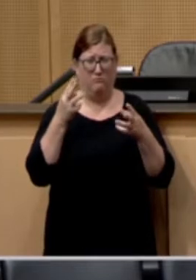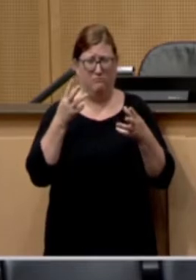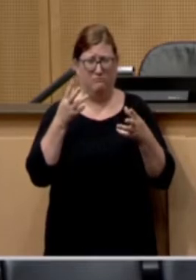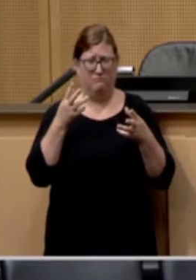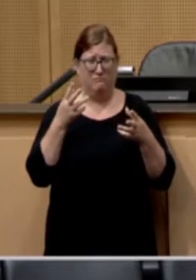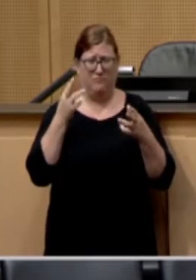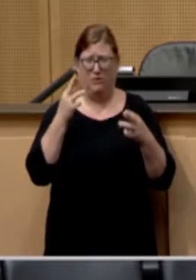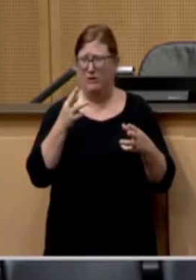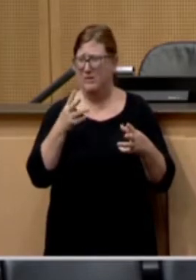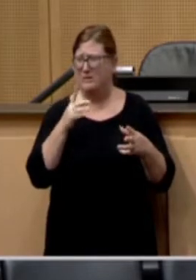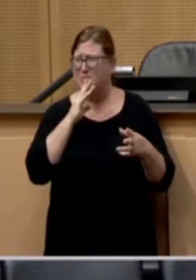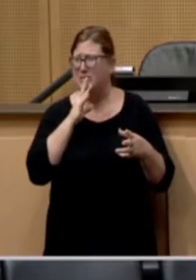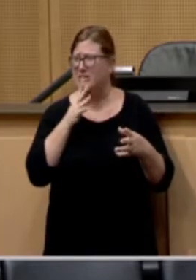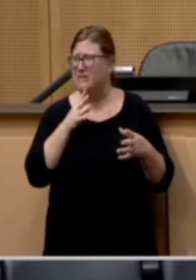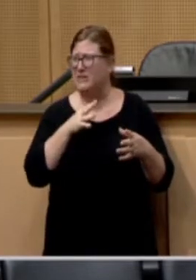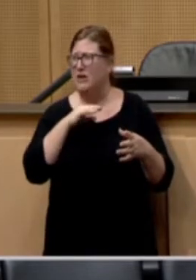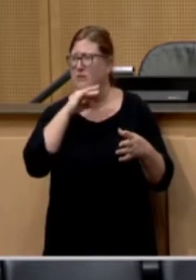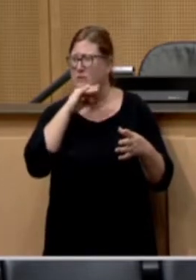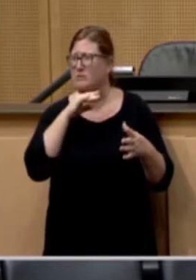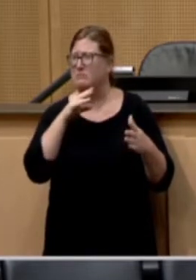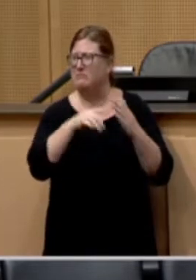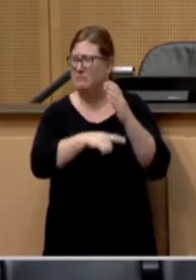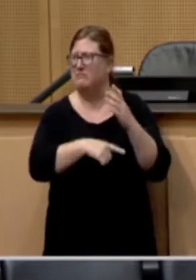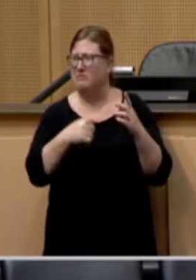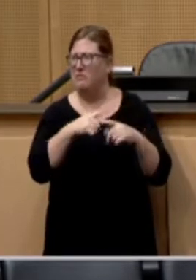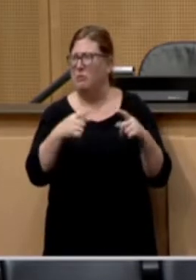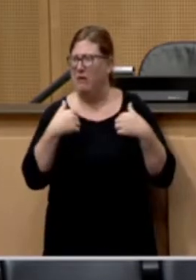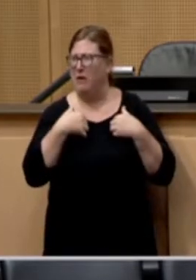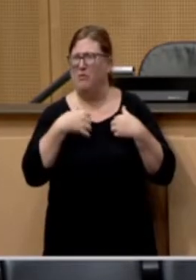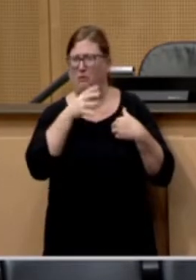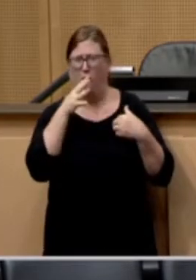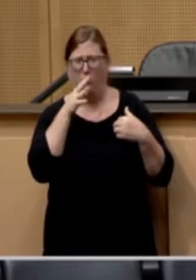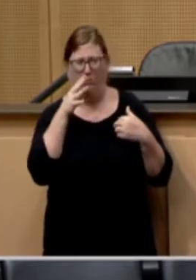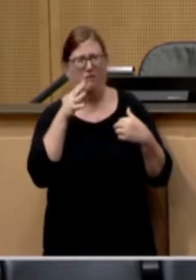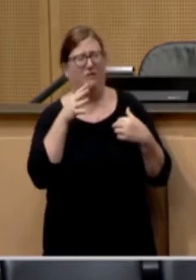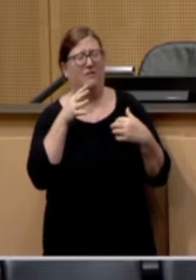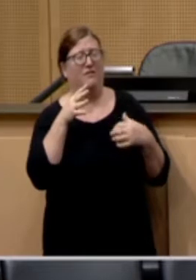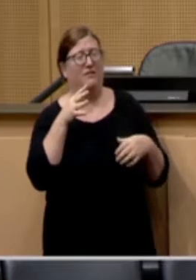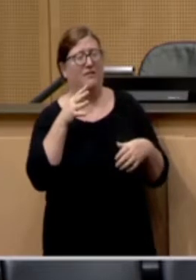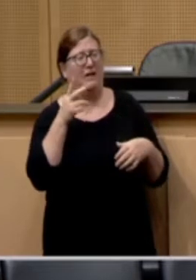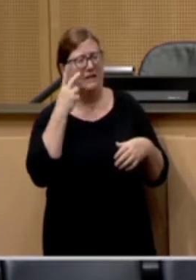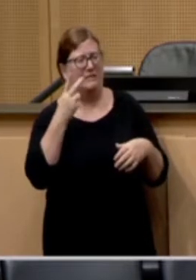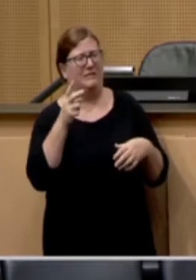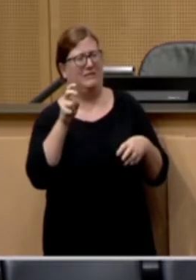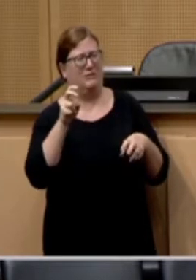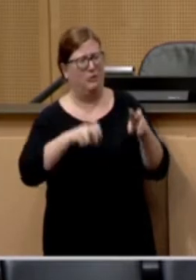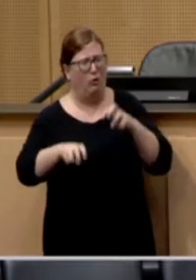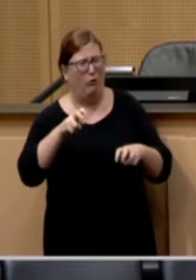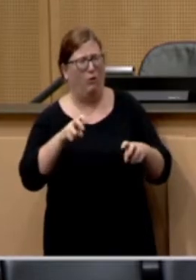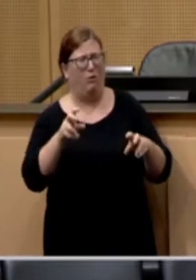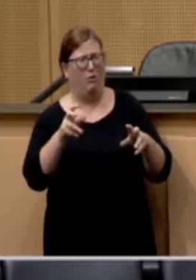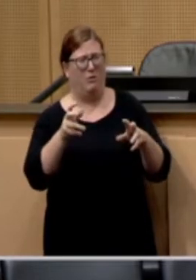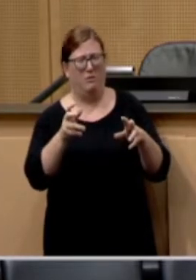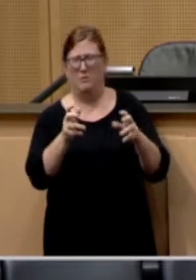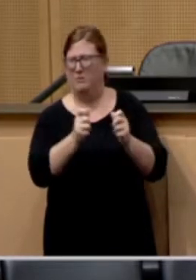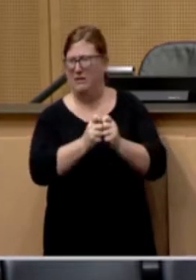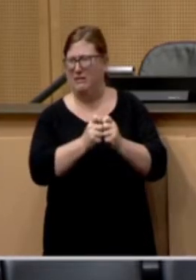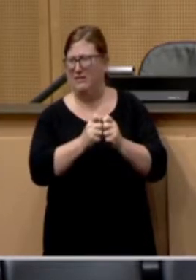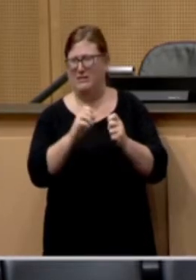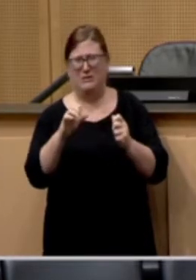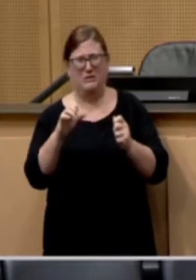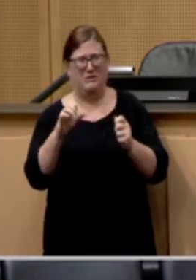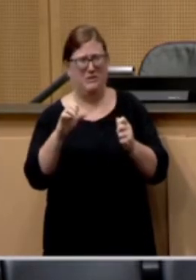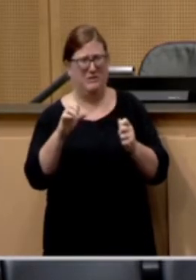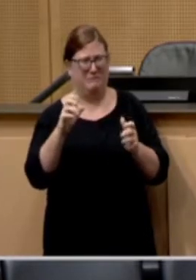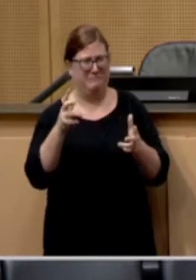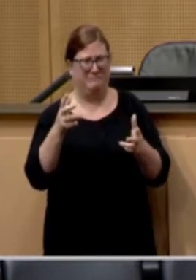animal farm. My name is Alex Tsimerman. So I see this circus with this clown for 30 plus year.